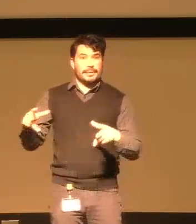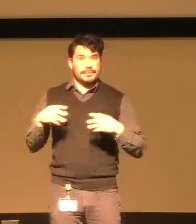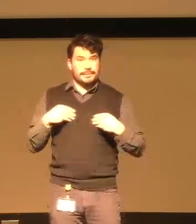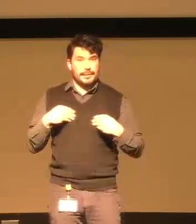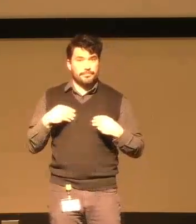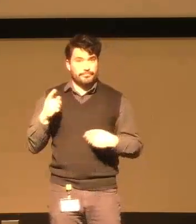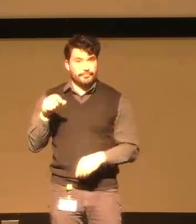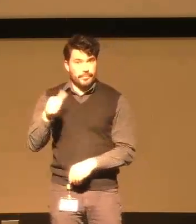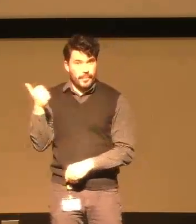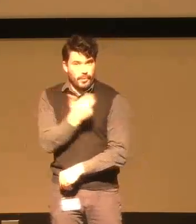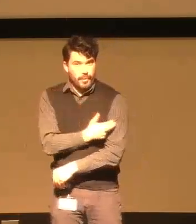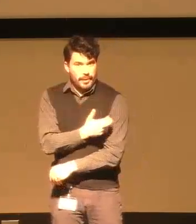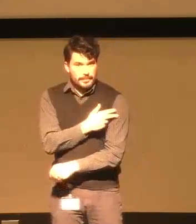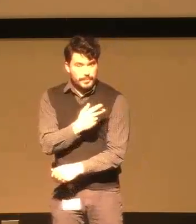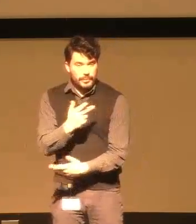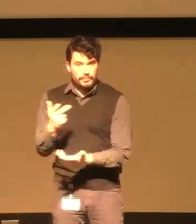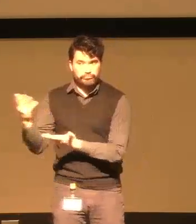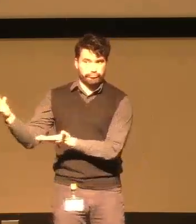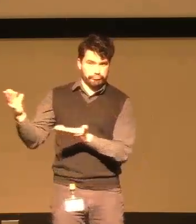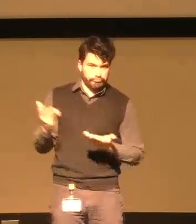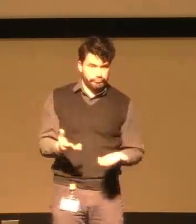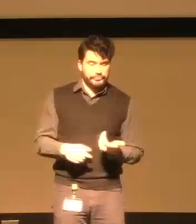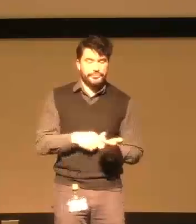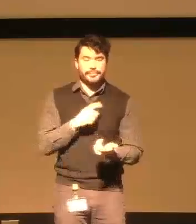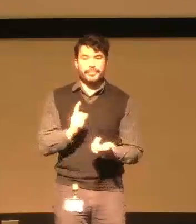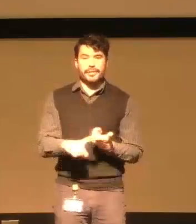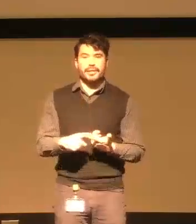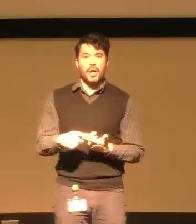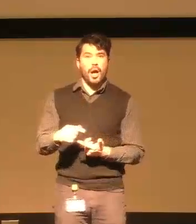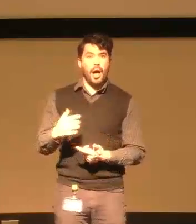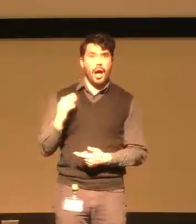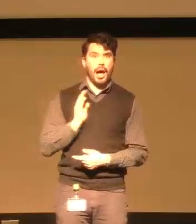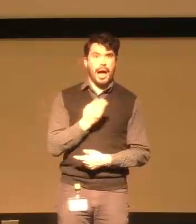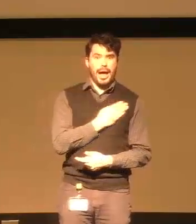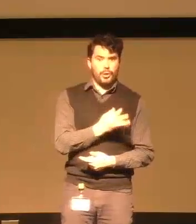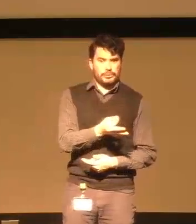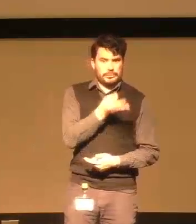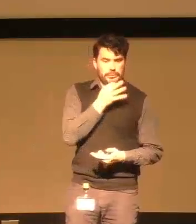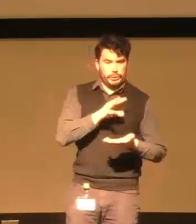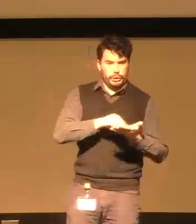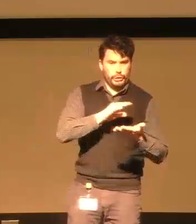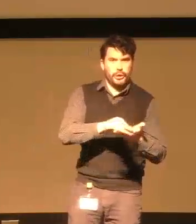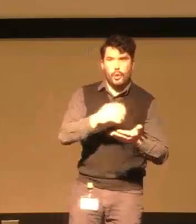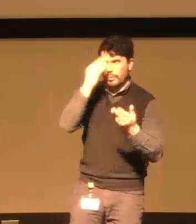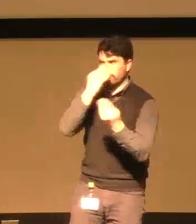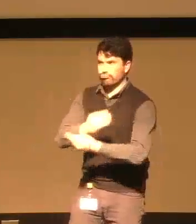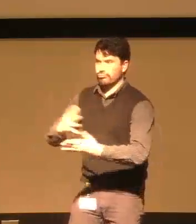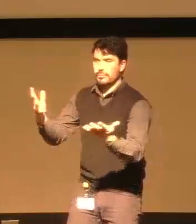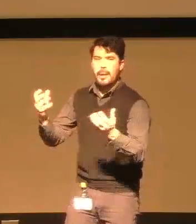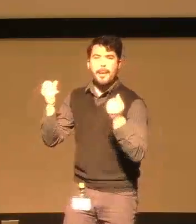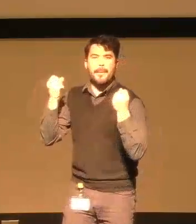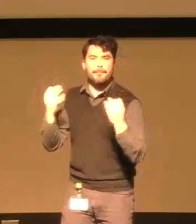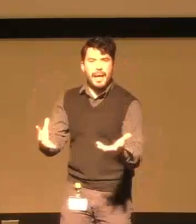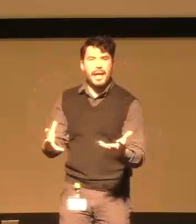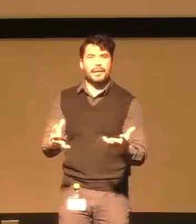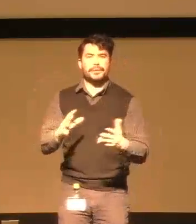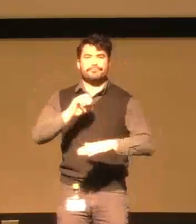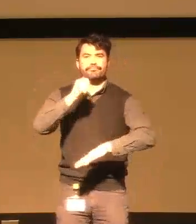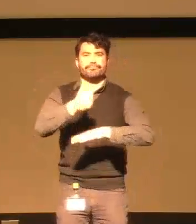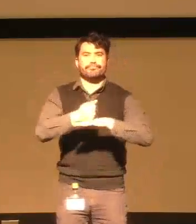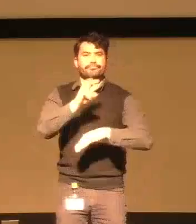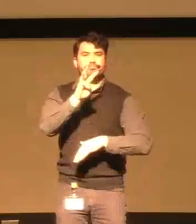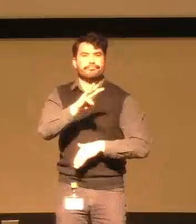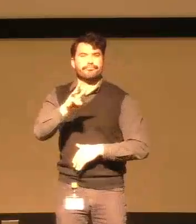expertise. We have really had some great efforts by many to put together websites that have critical